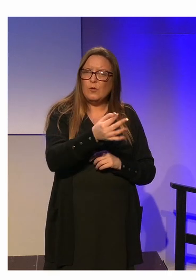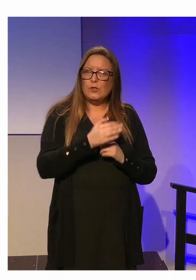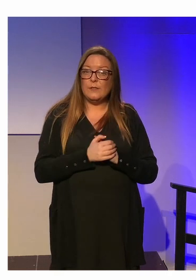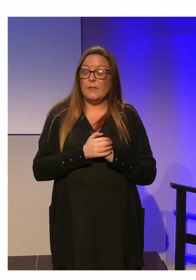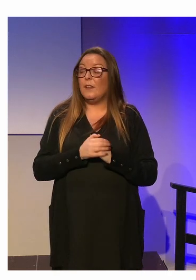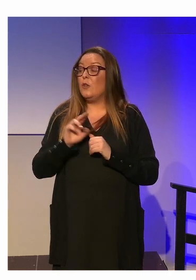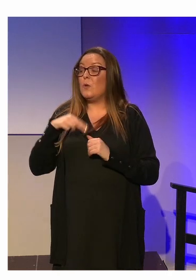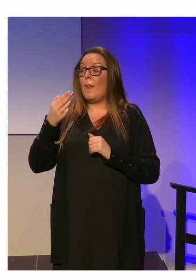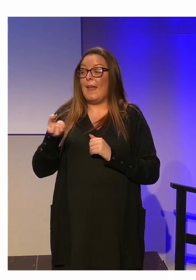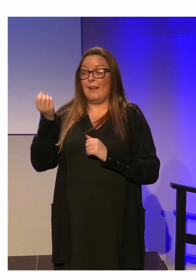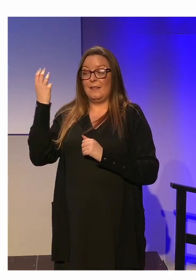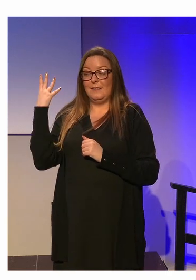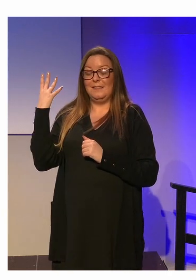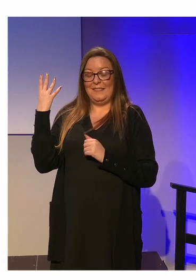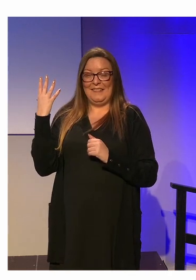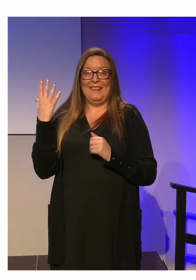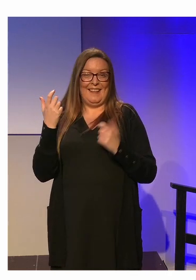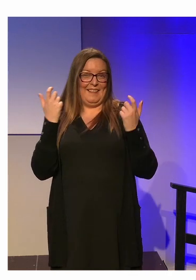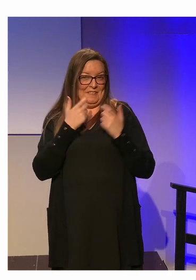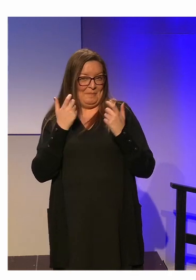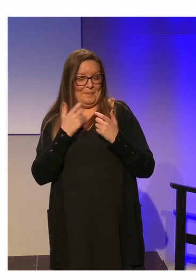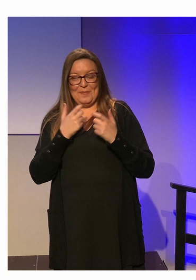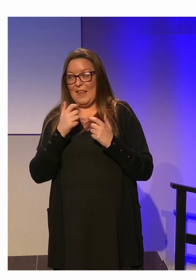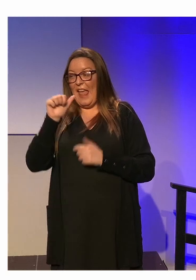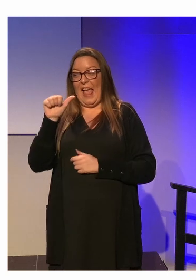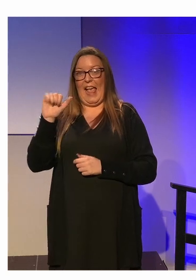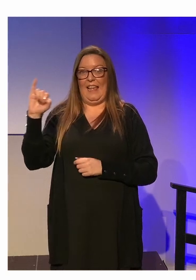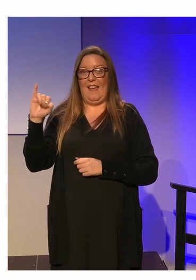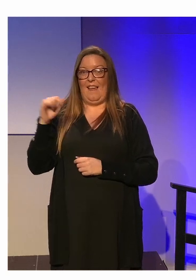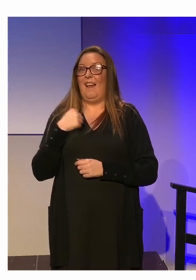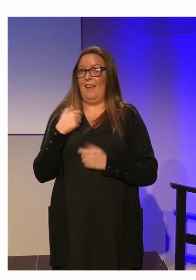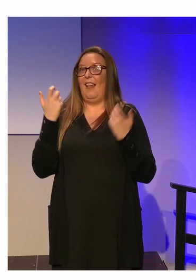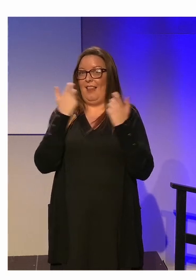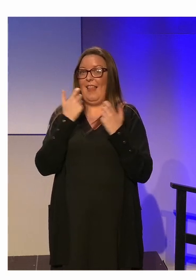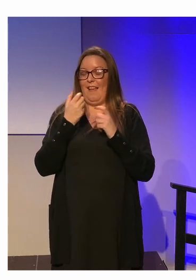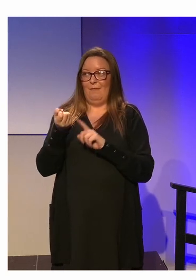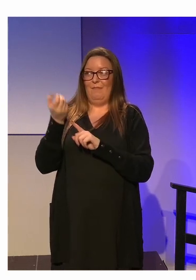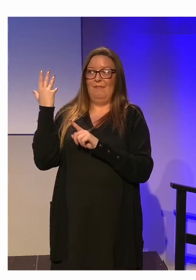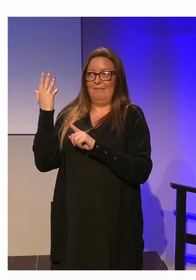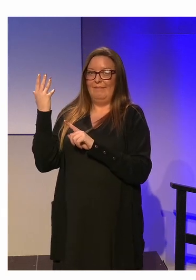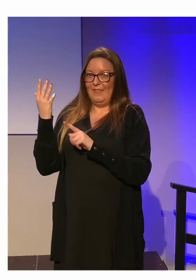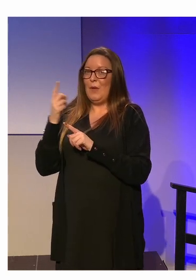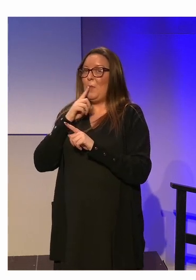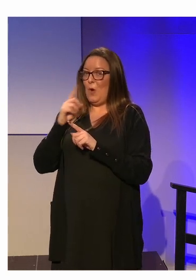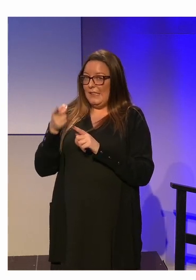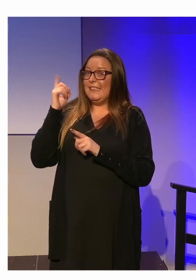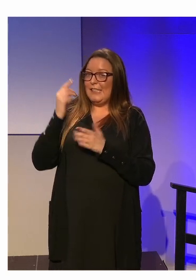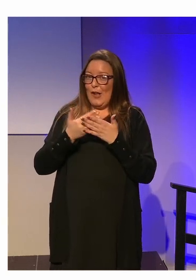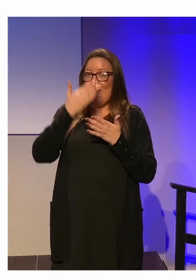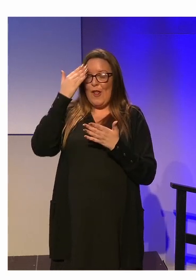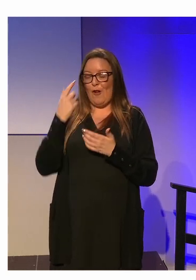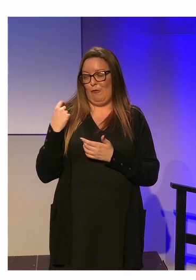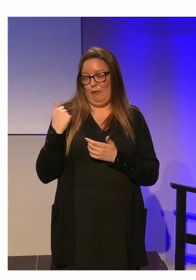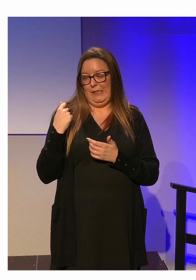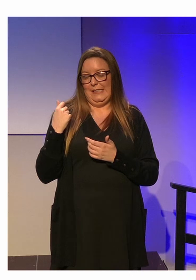next slide on artificial intelligence, I almost just laugh putting it up here. Although I did learn, there was recently a conference here in